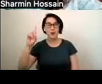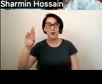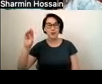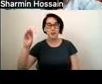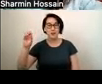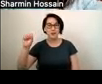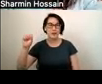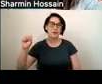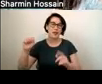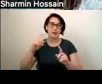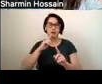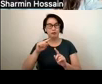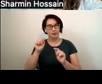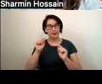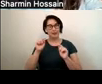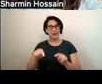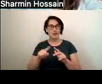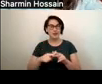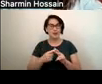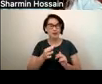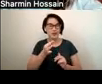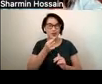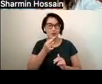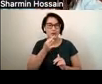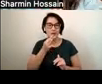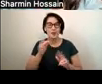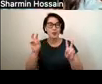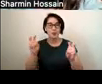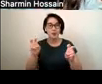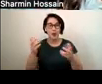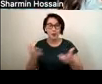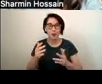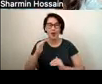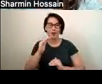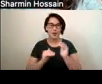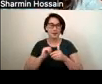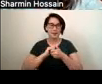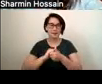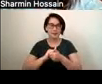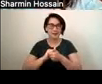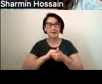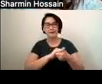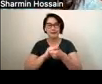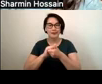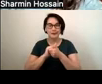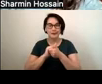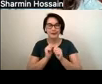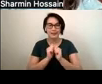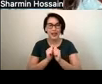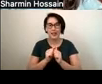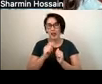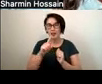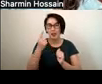This event is titled Building Together on Black and Asian Organizing in LA. We're going to be screening clips from